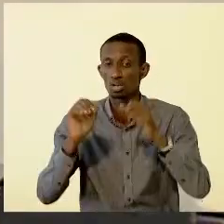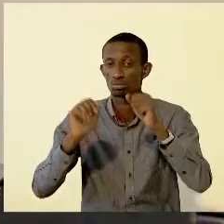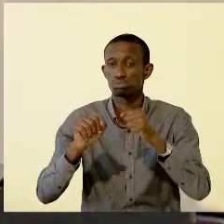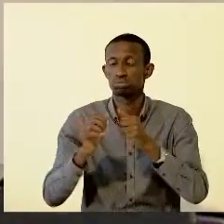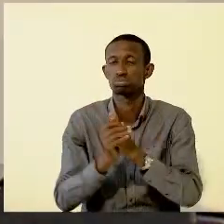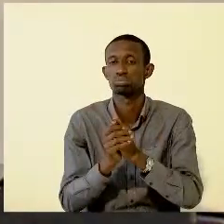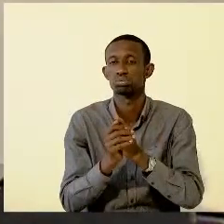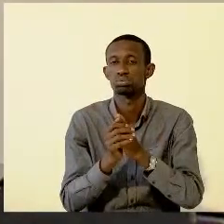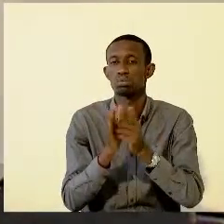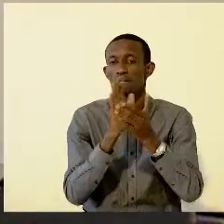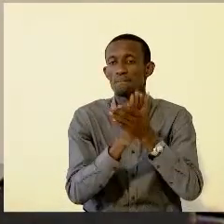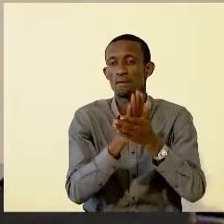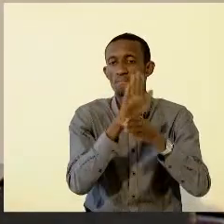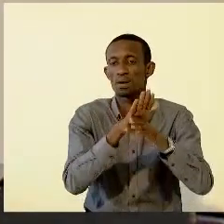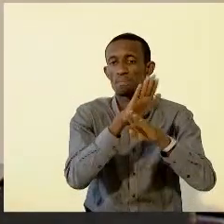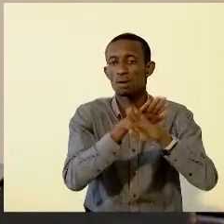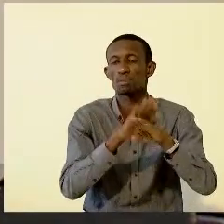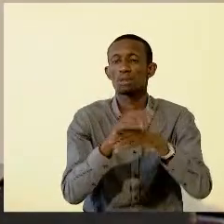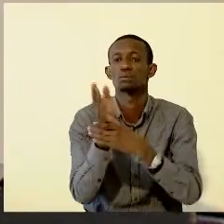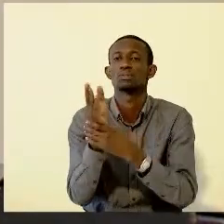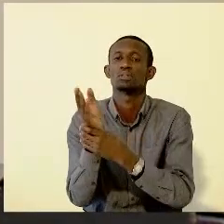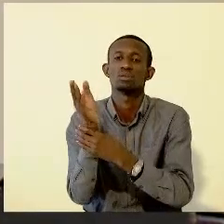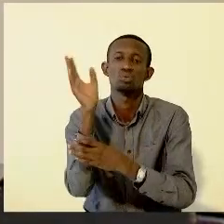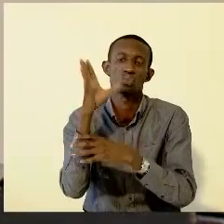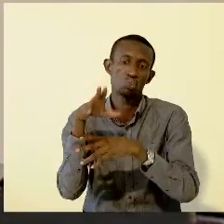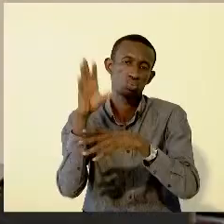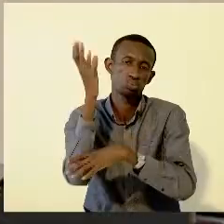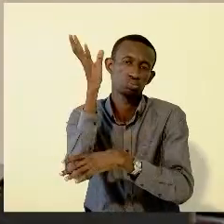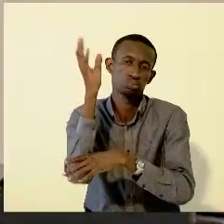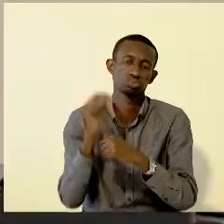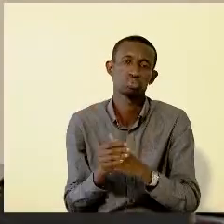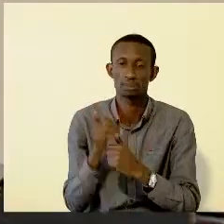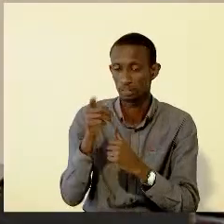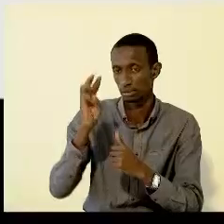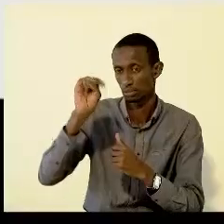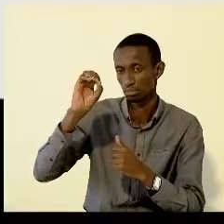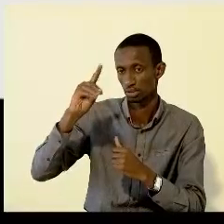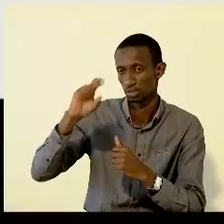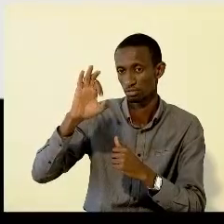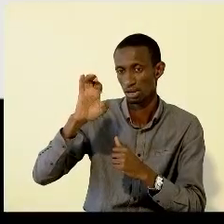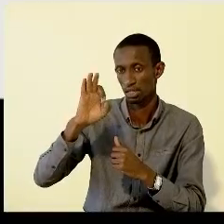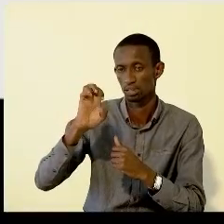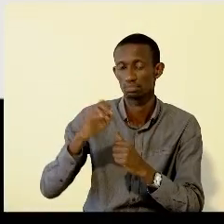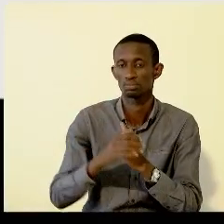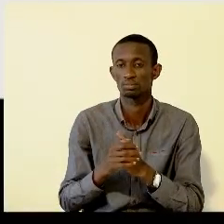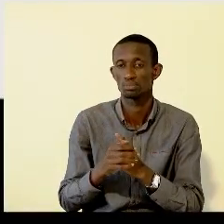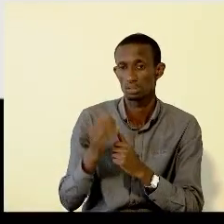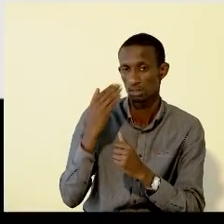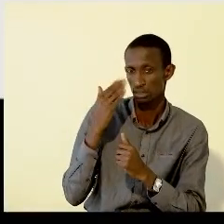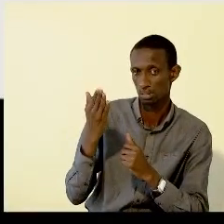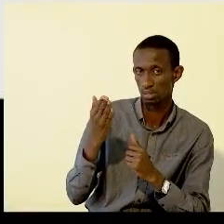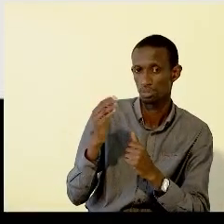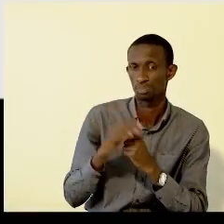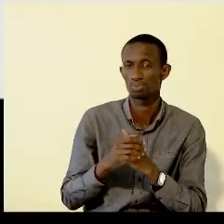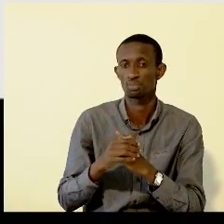to trees. That is a modified plant. Then these modified